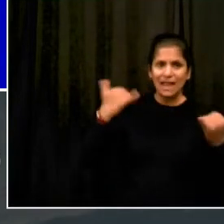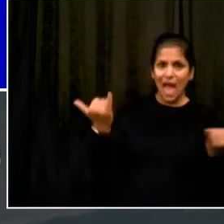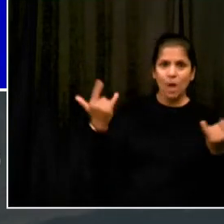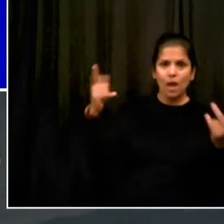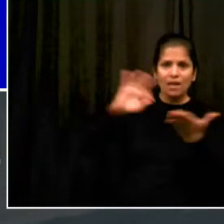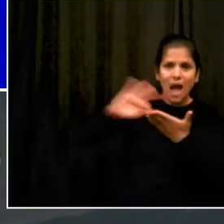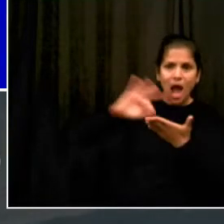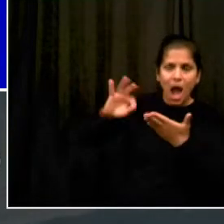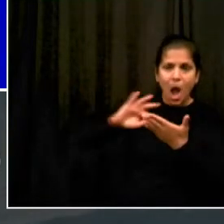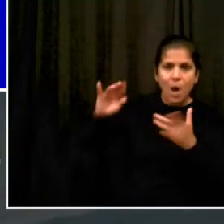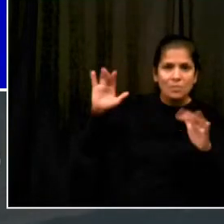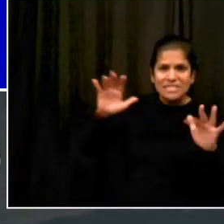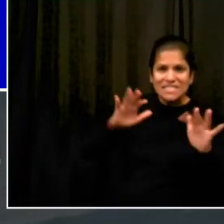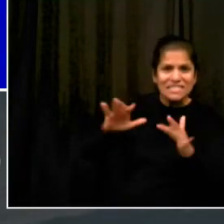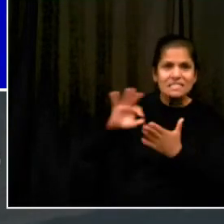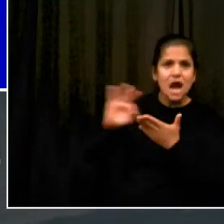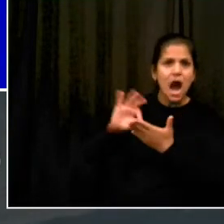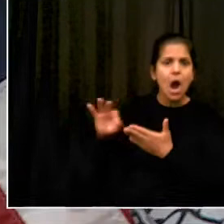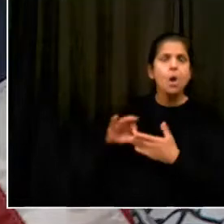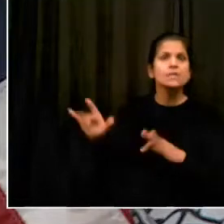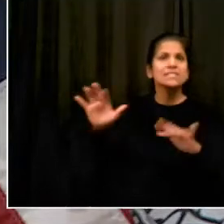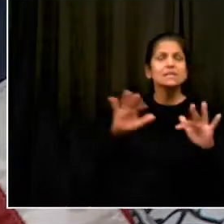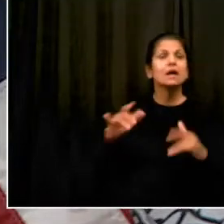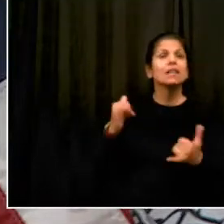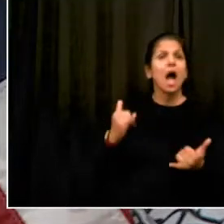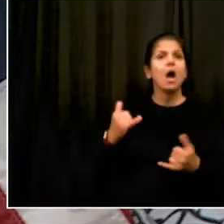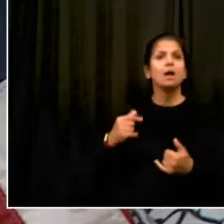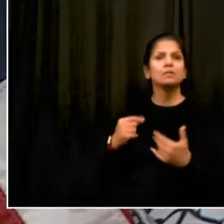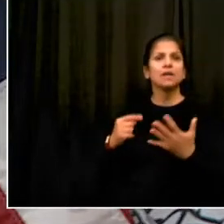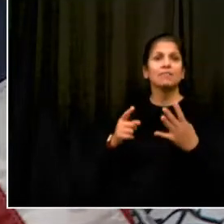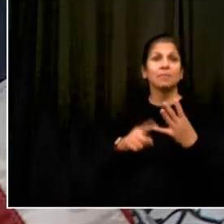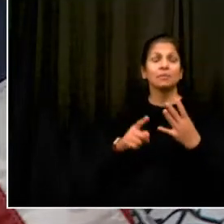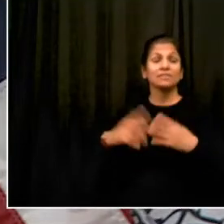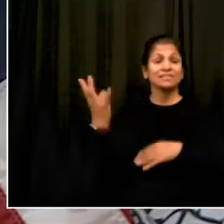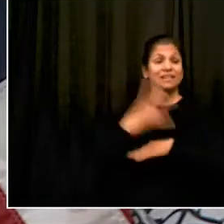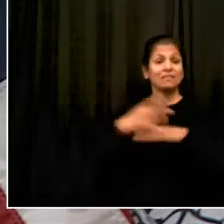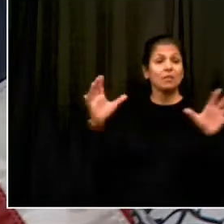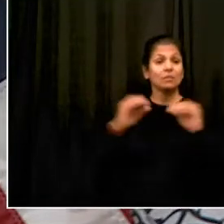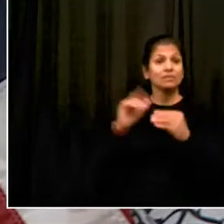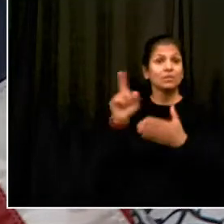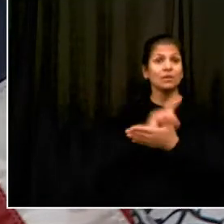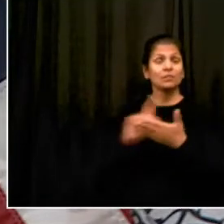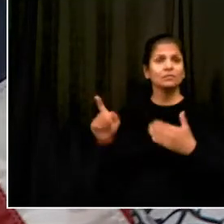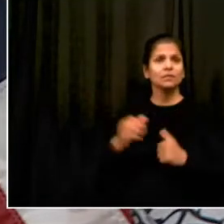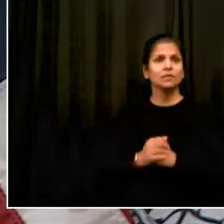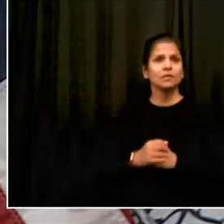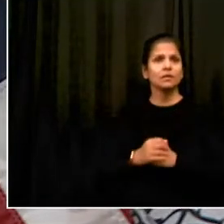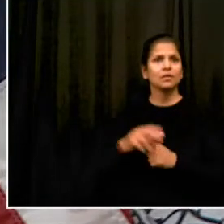is 3.9%. Okay, let's have a few words in Spanish.